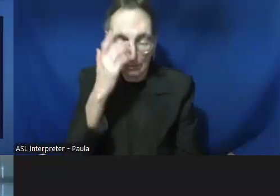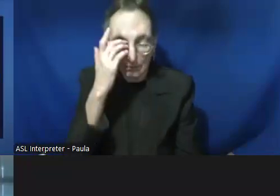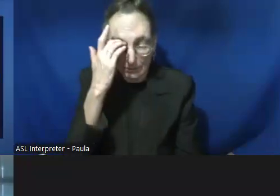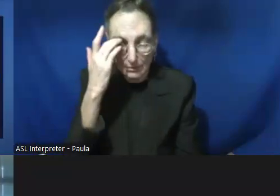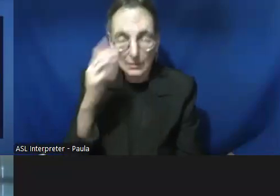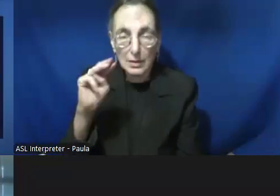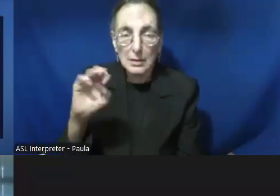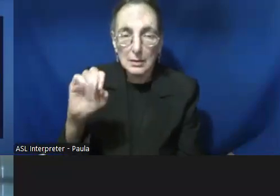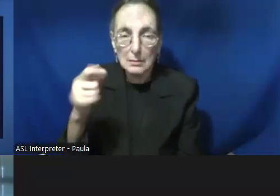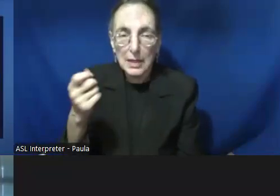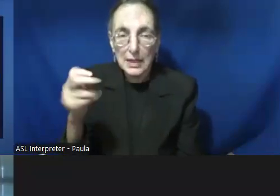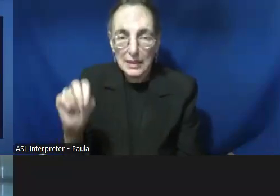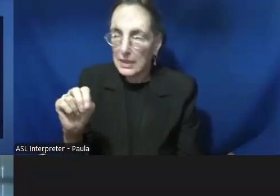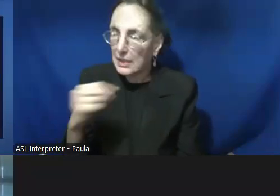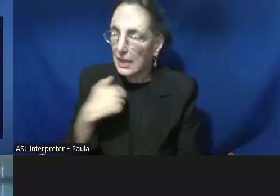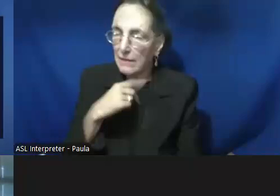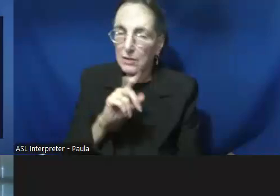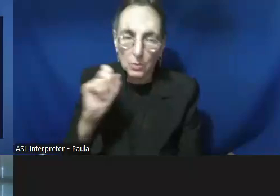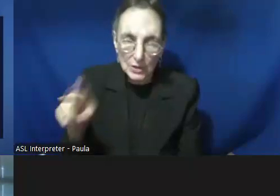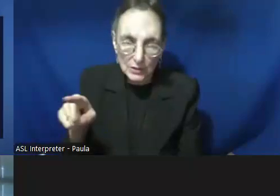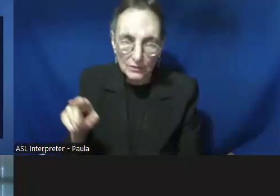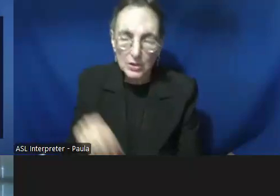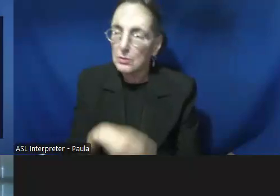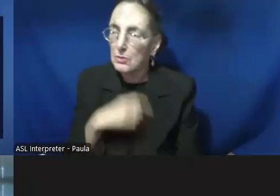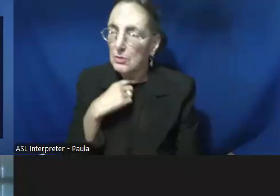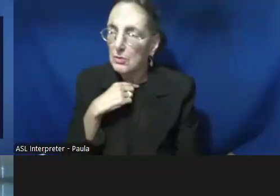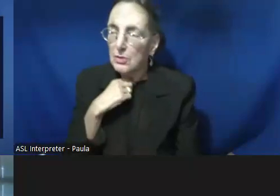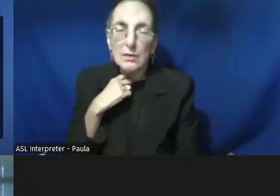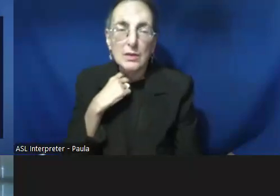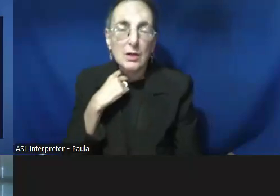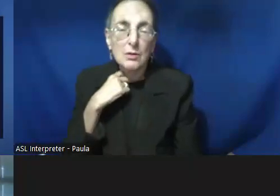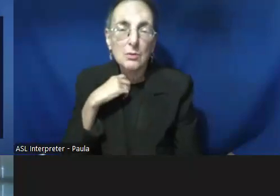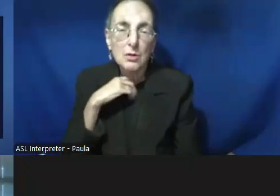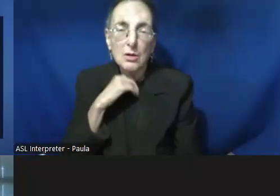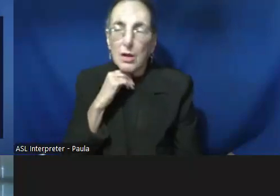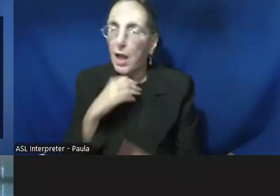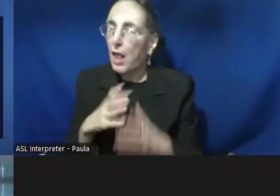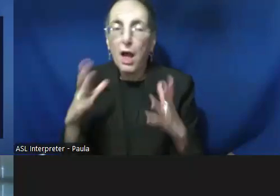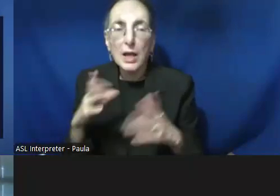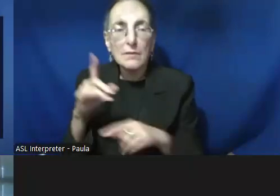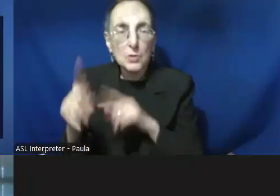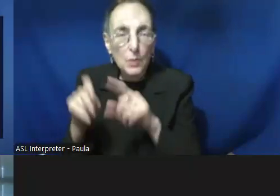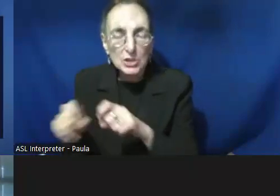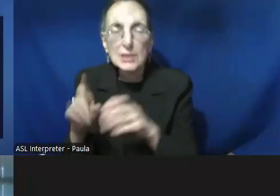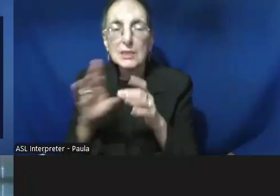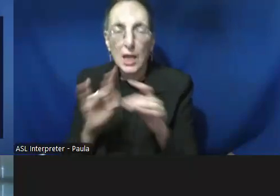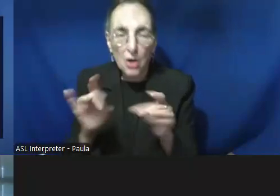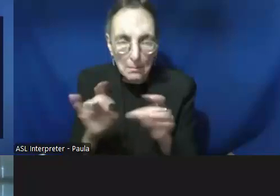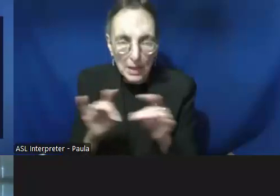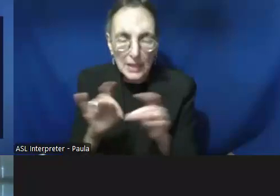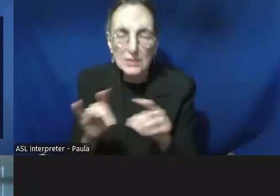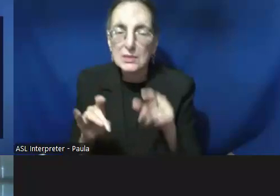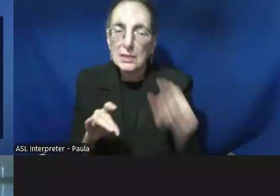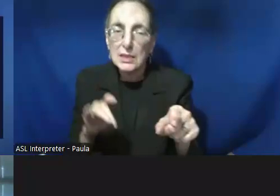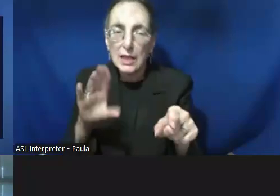Megan, I have a question for you. There were a lot of questions and comments in the chat